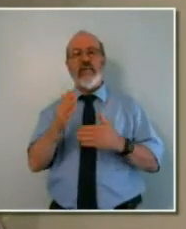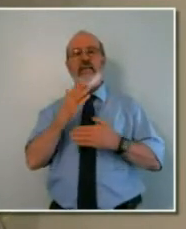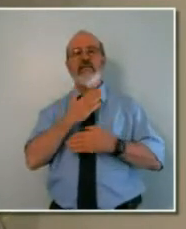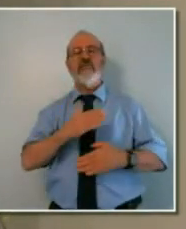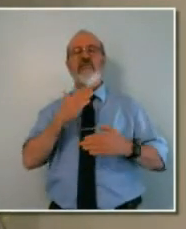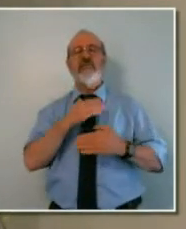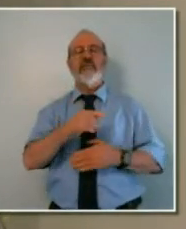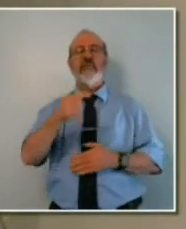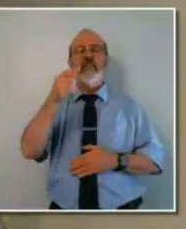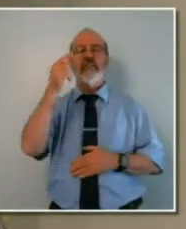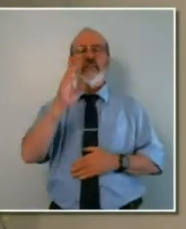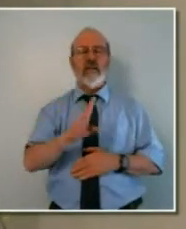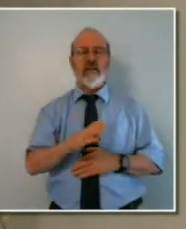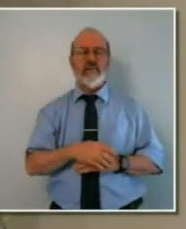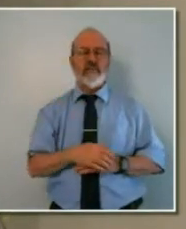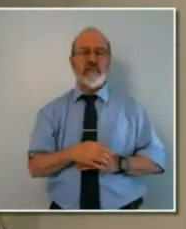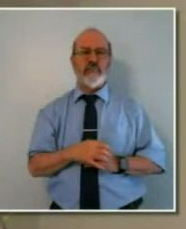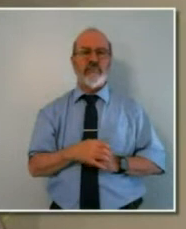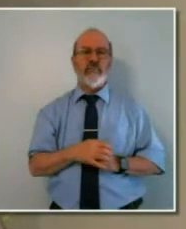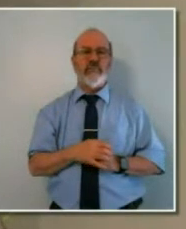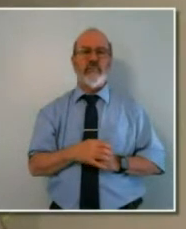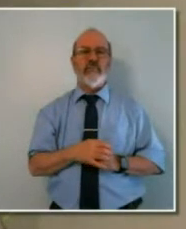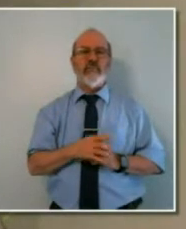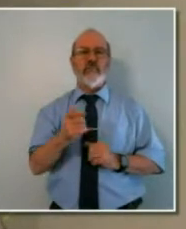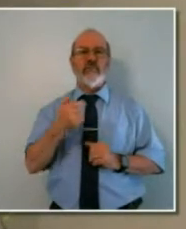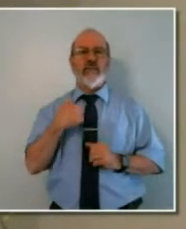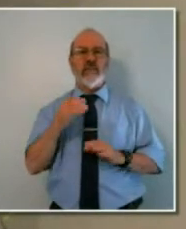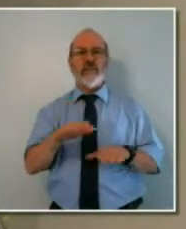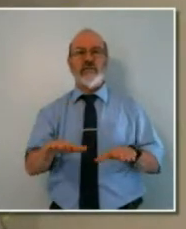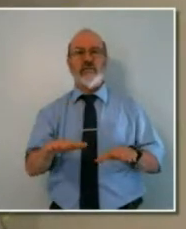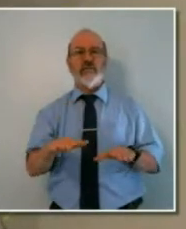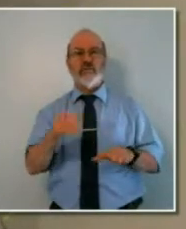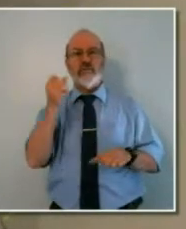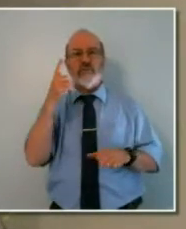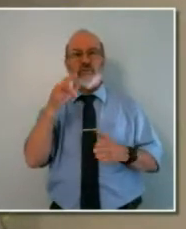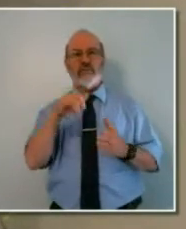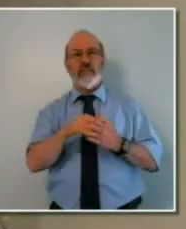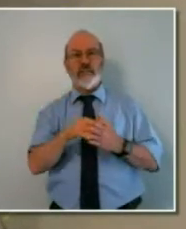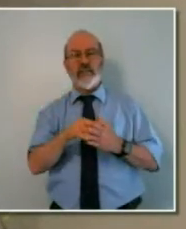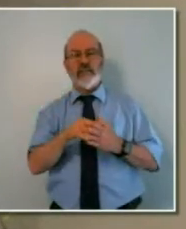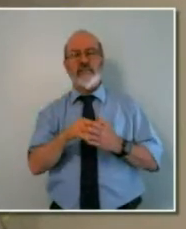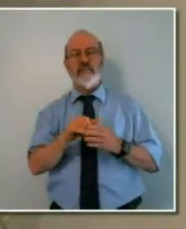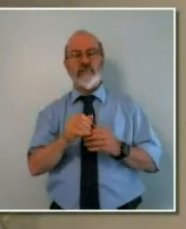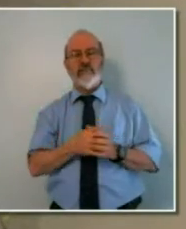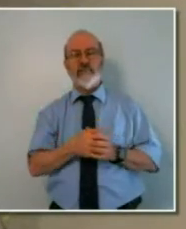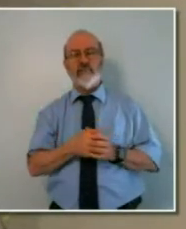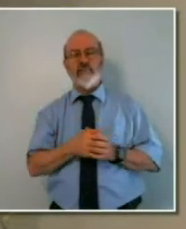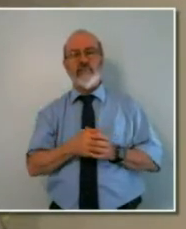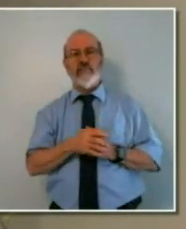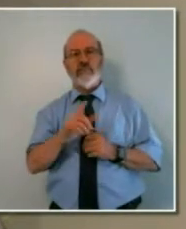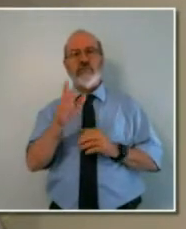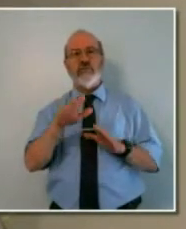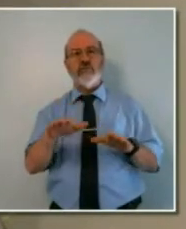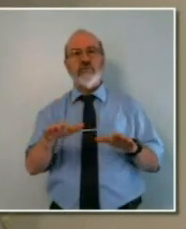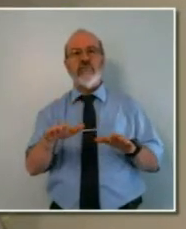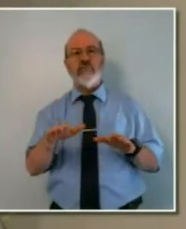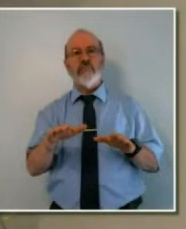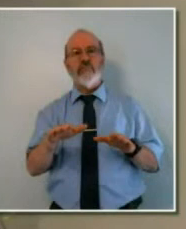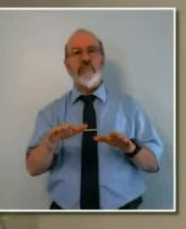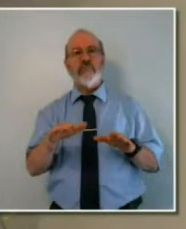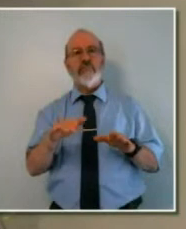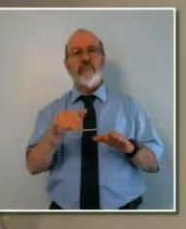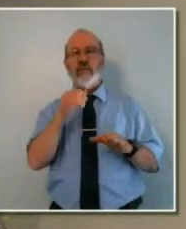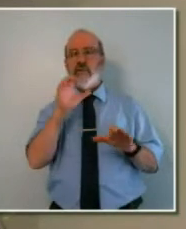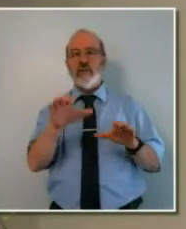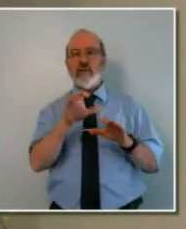God. If you've ever had children, you'll recognize that scenario where your children have not done that which